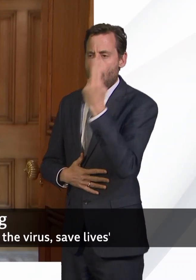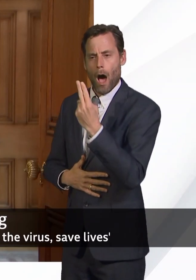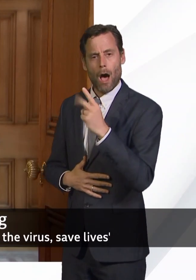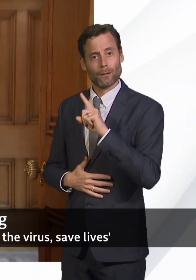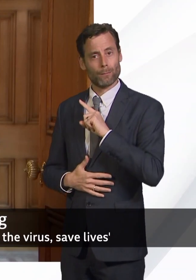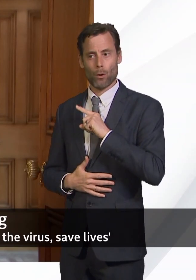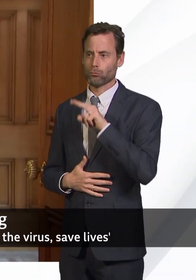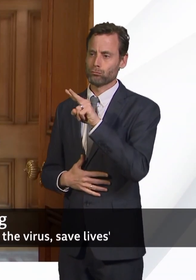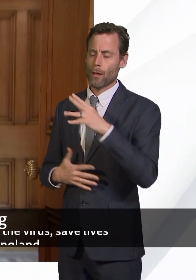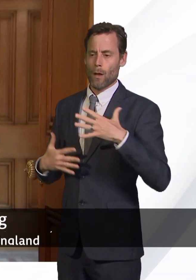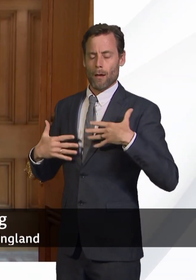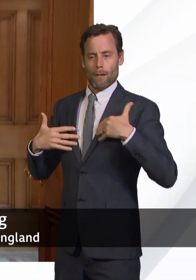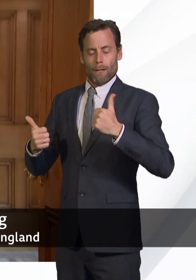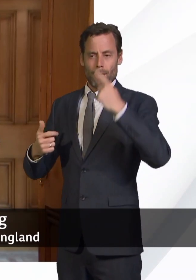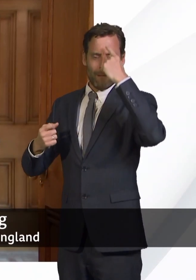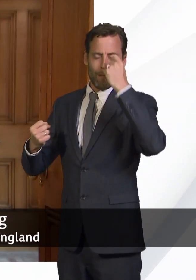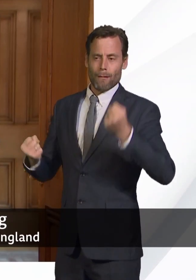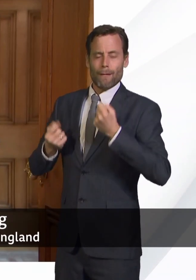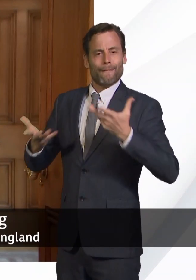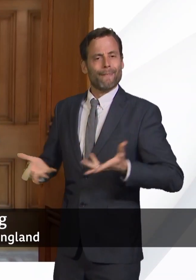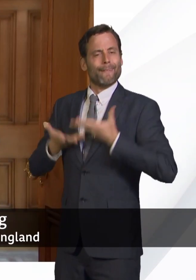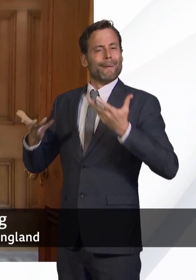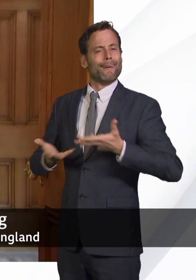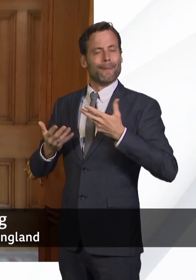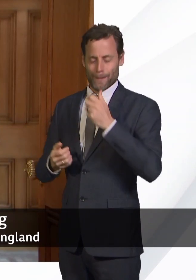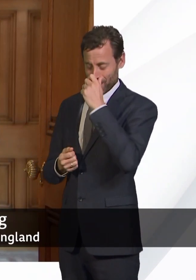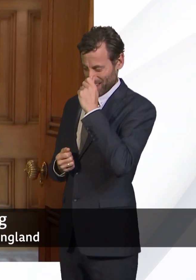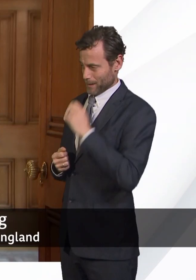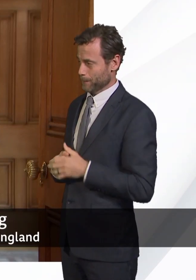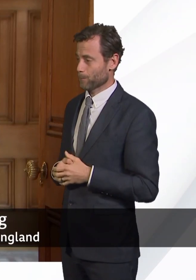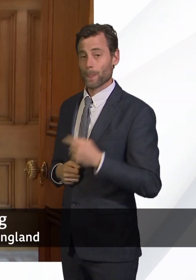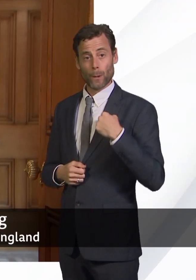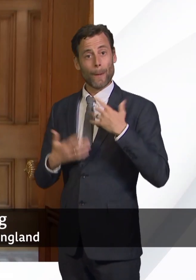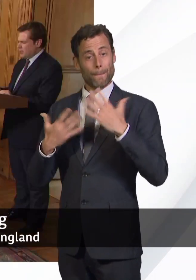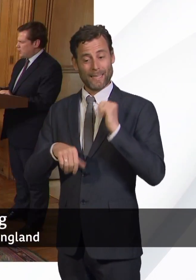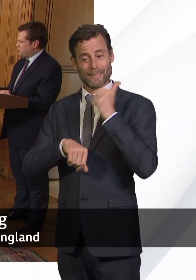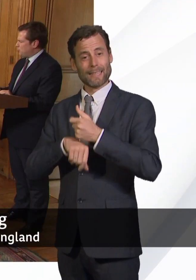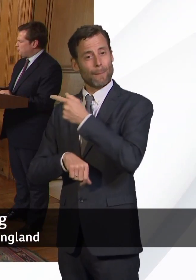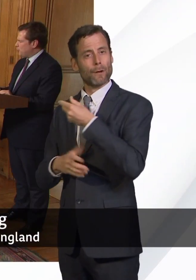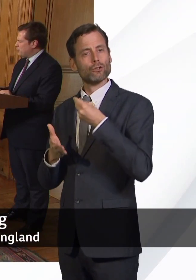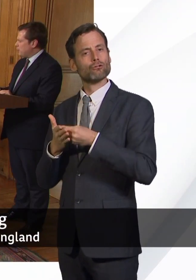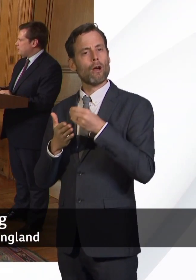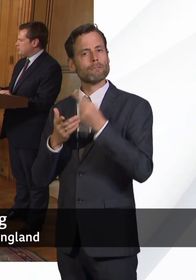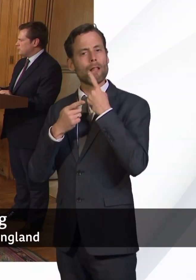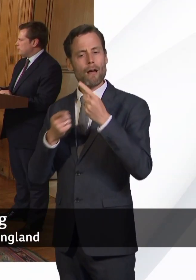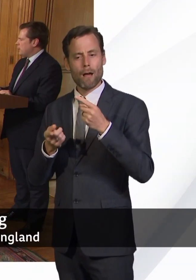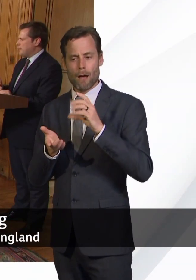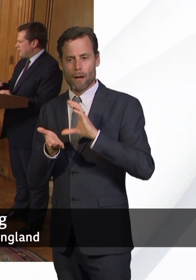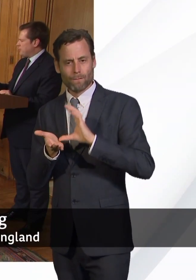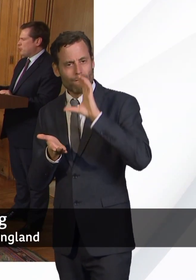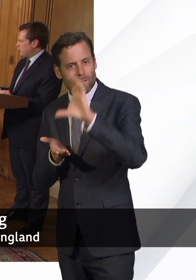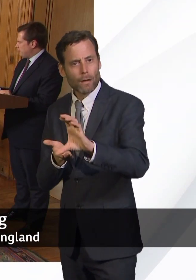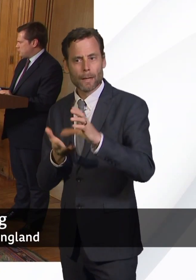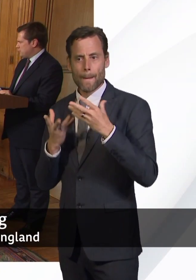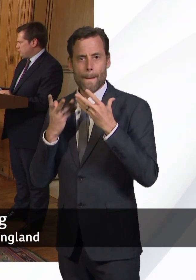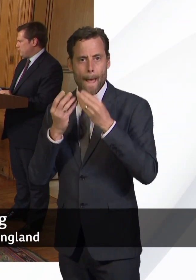We have made available the unprecedented economic support package that the Chancellor has brought forward to many of